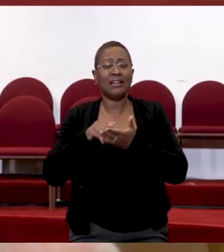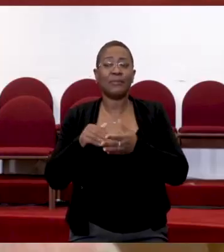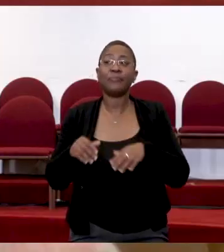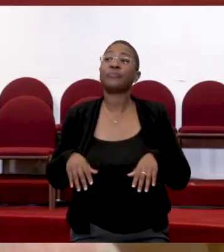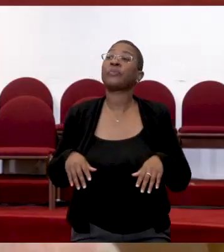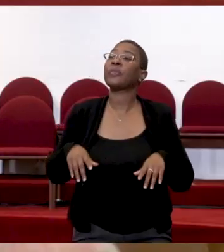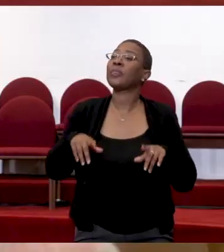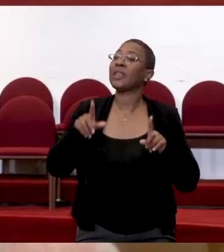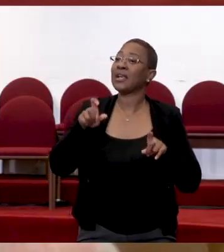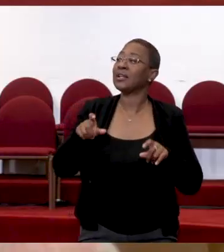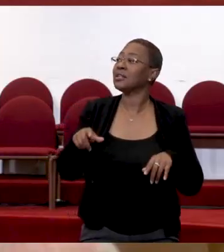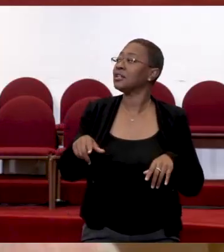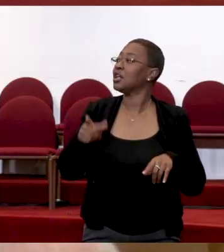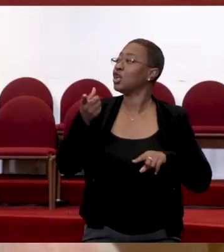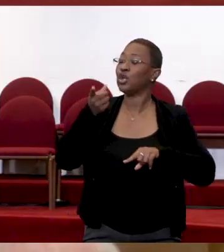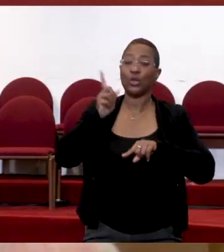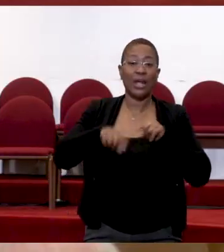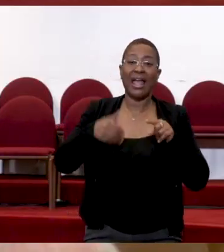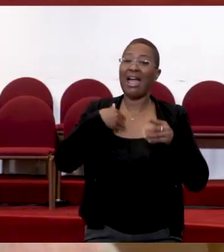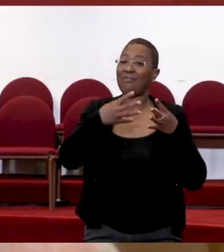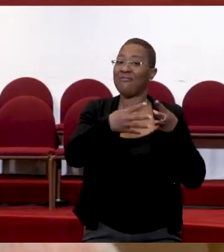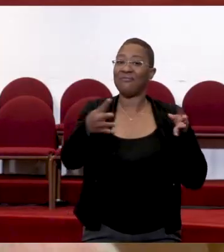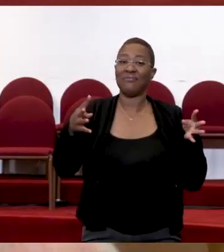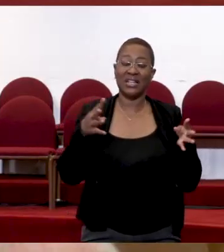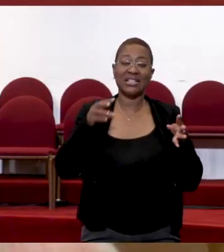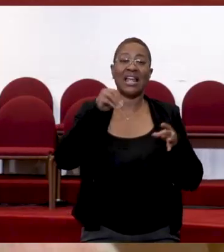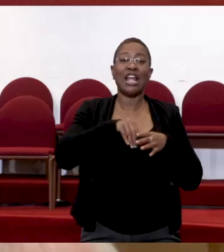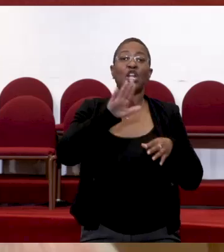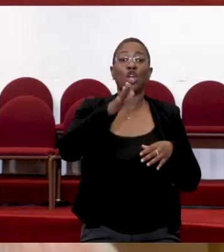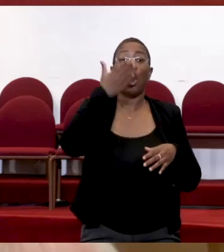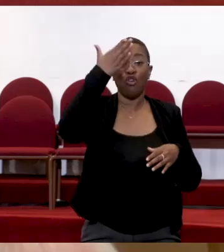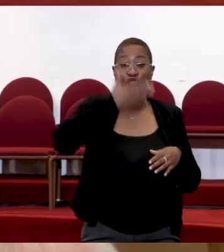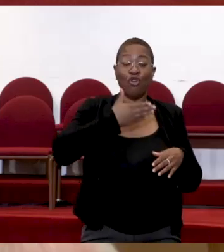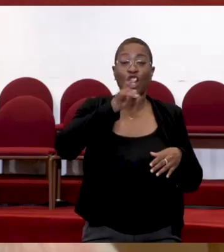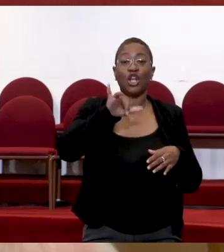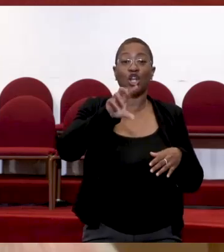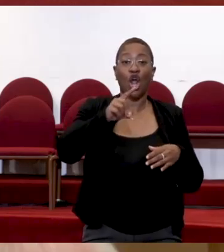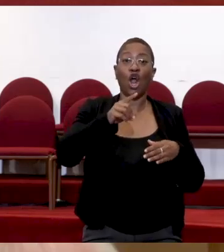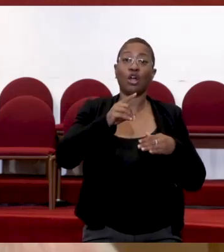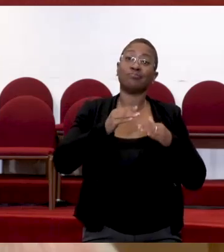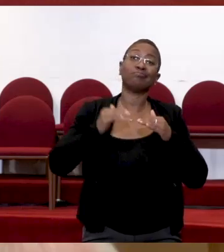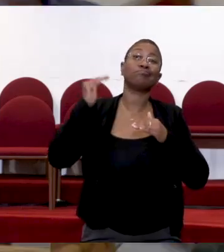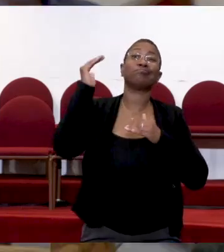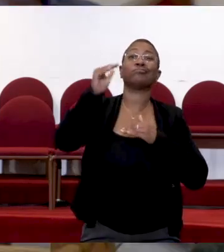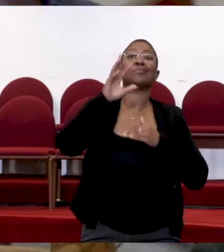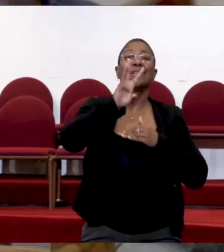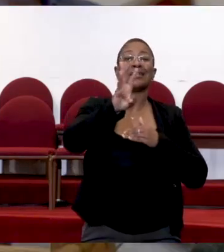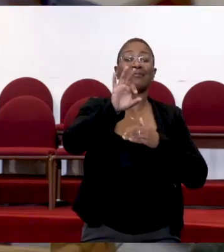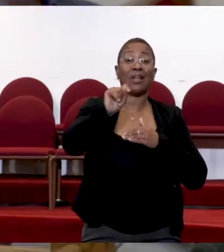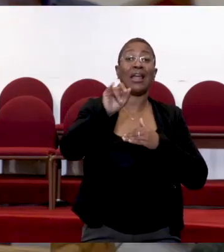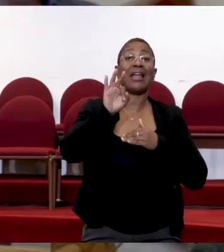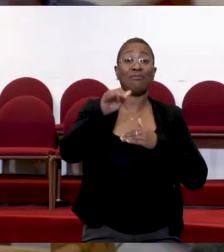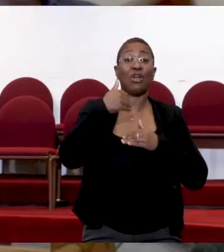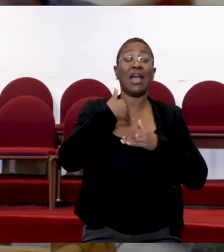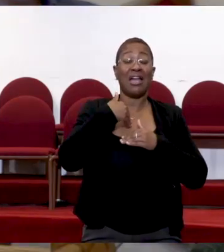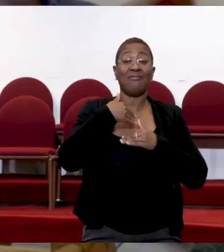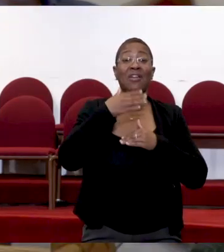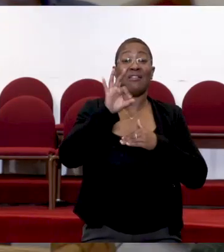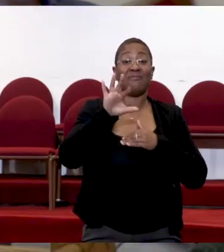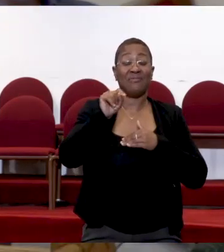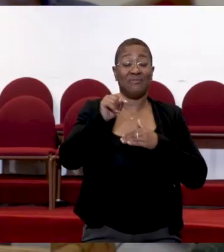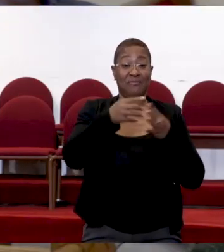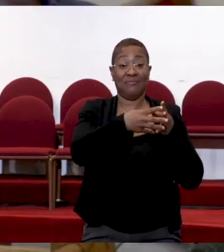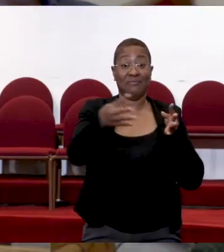Testing. Yes, you cannot have a fence in your front yard taller than 6 foot. If you have a fence in your yard and